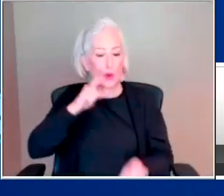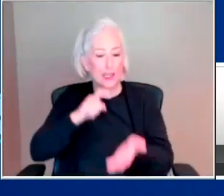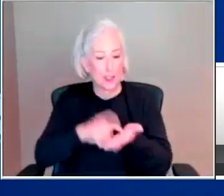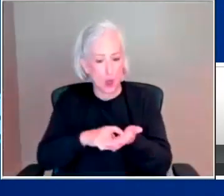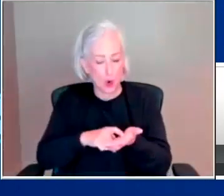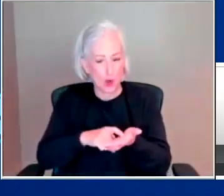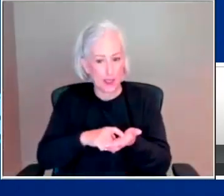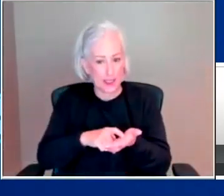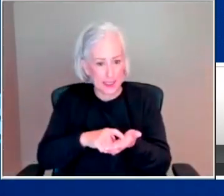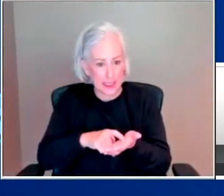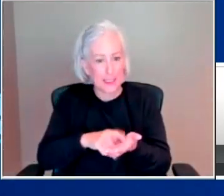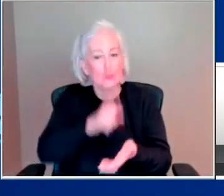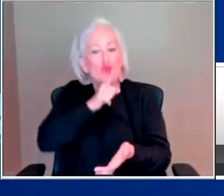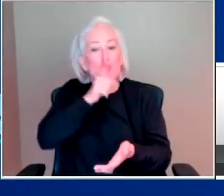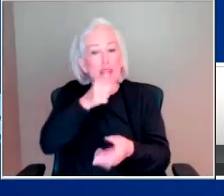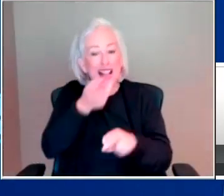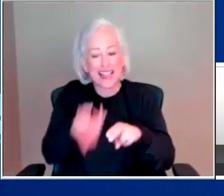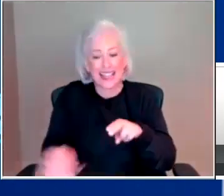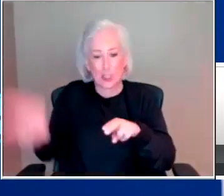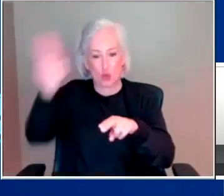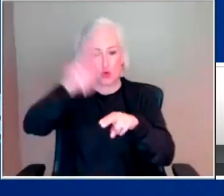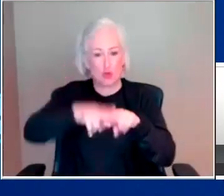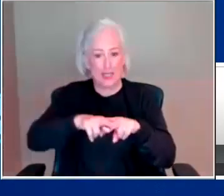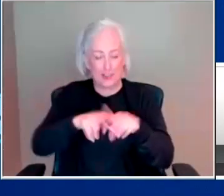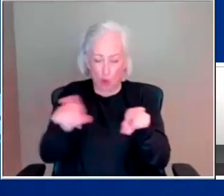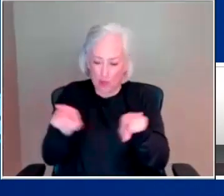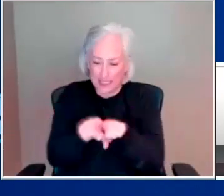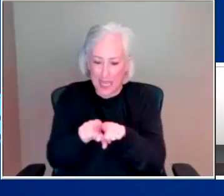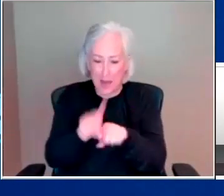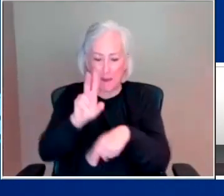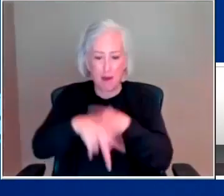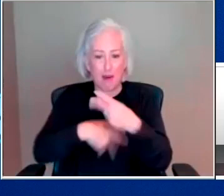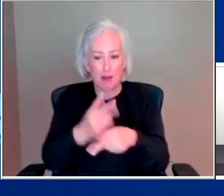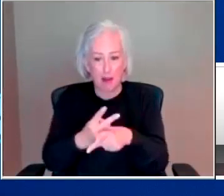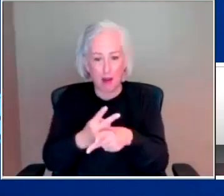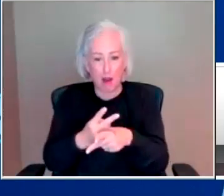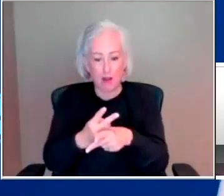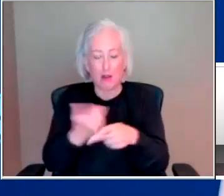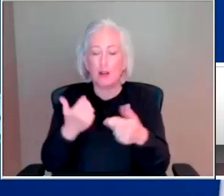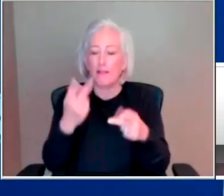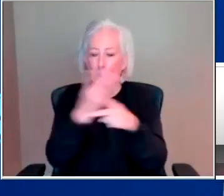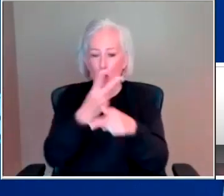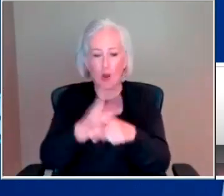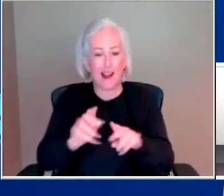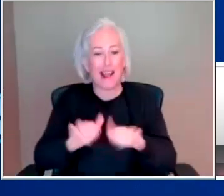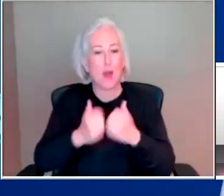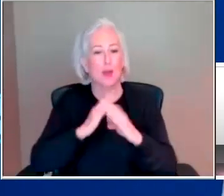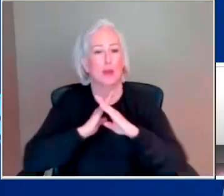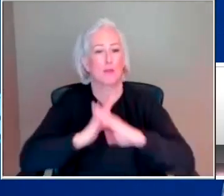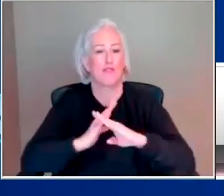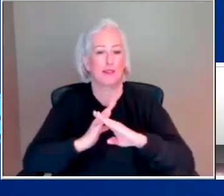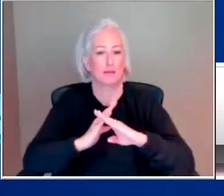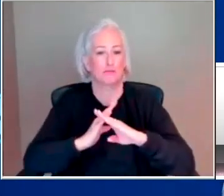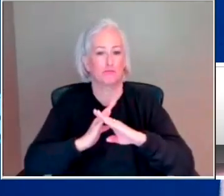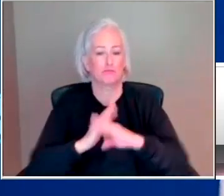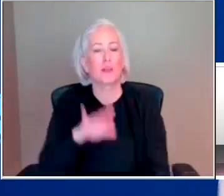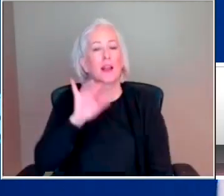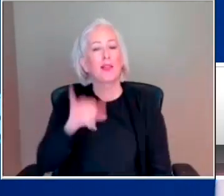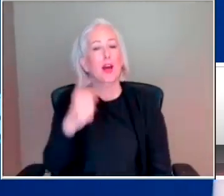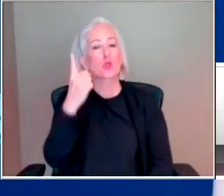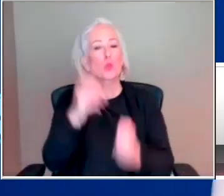true increase, figure out why that is and try to prevent it as well. So this is, again, just one more thing that we are noticing